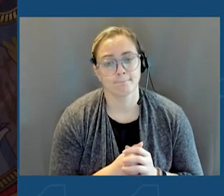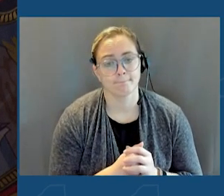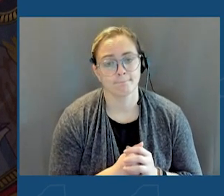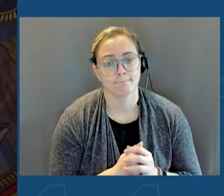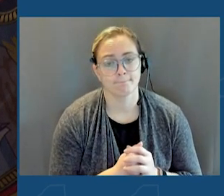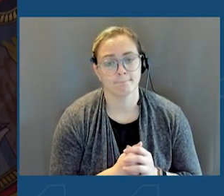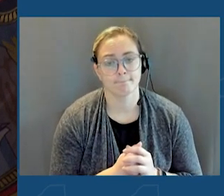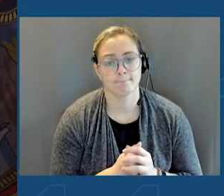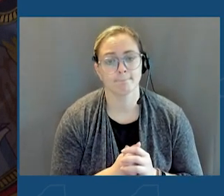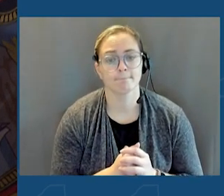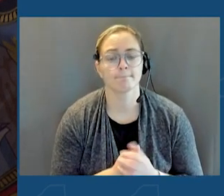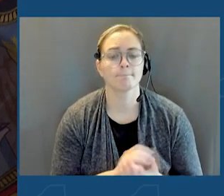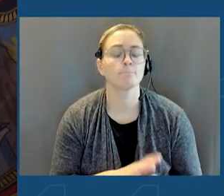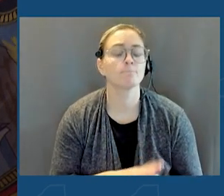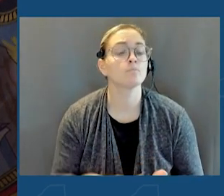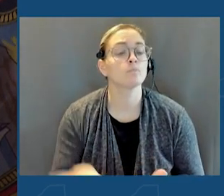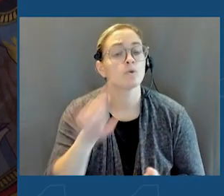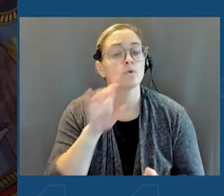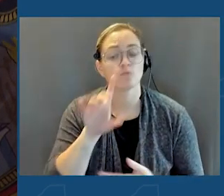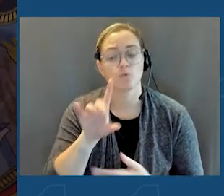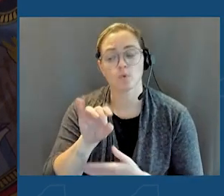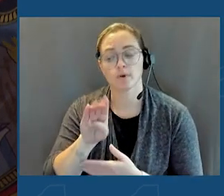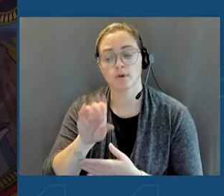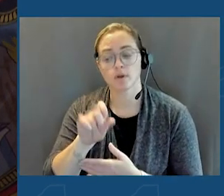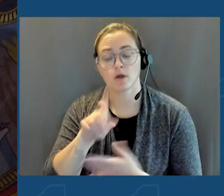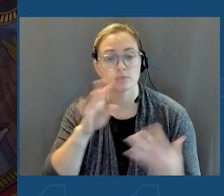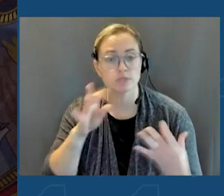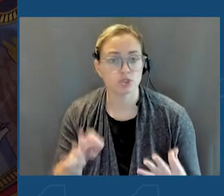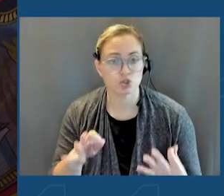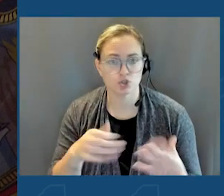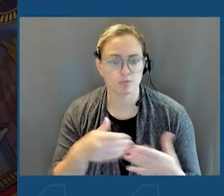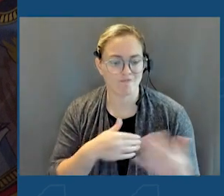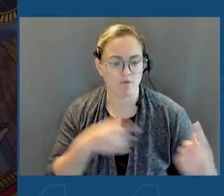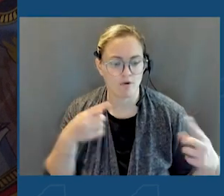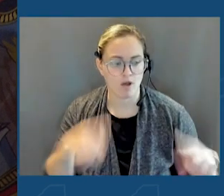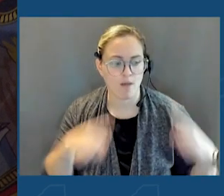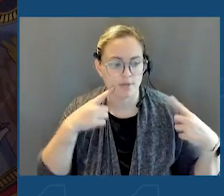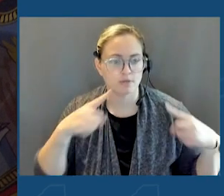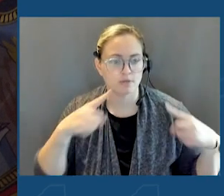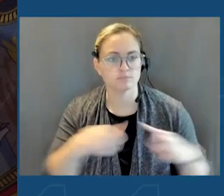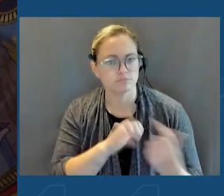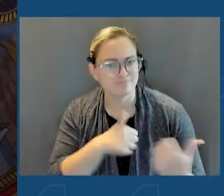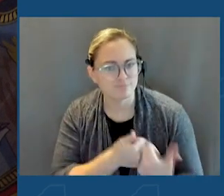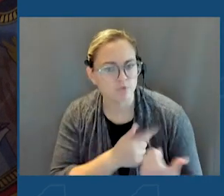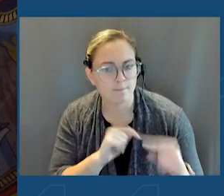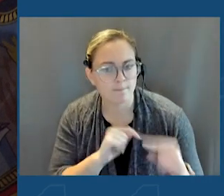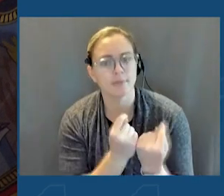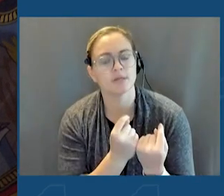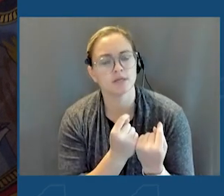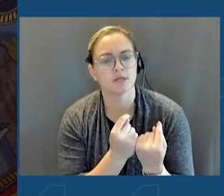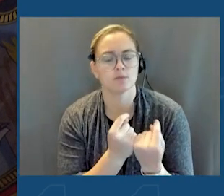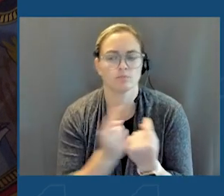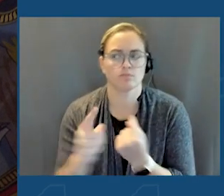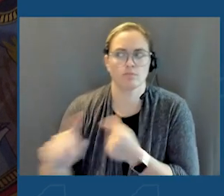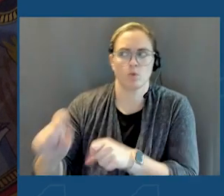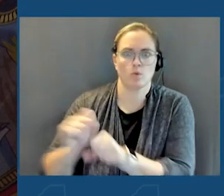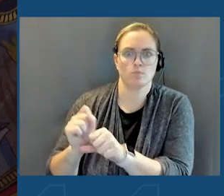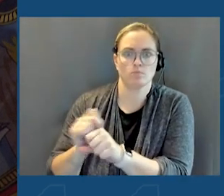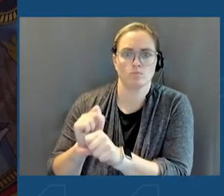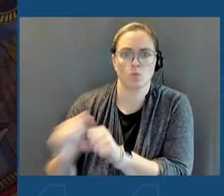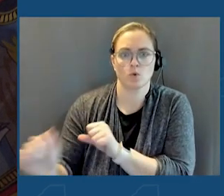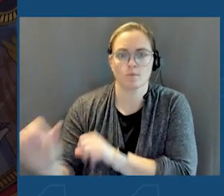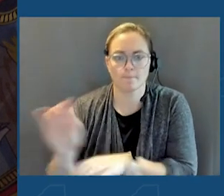So even before the Dobbs decision came down, I challenged my team, and the legislatures are busy at work as well.